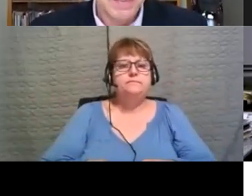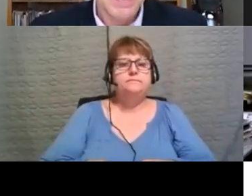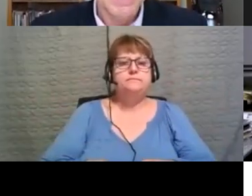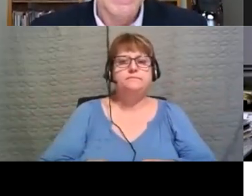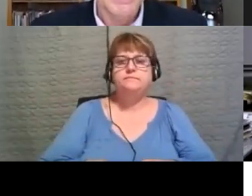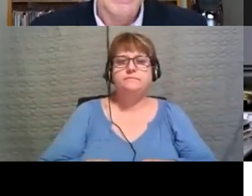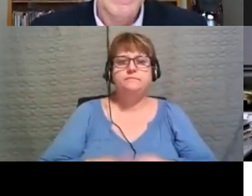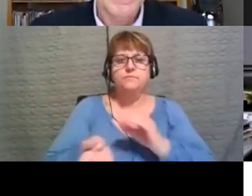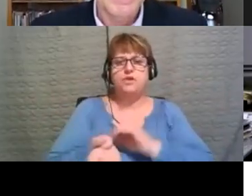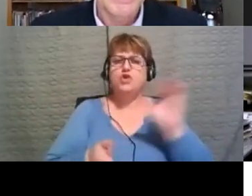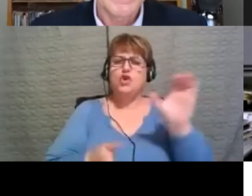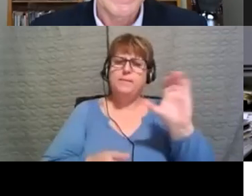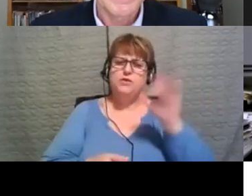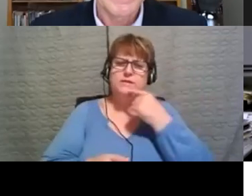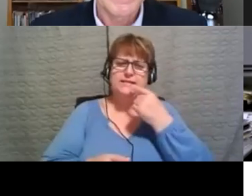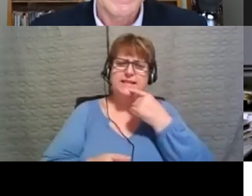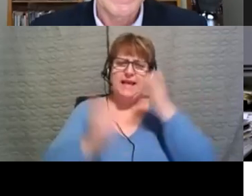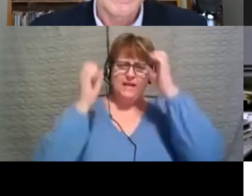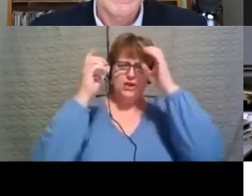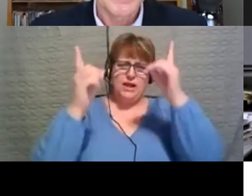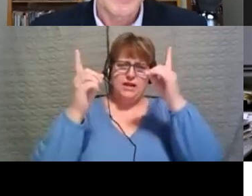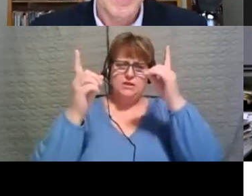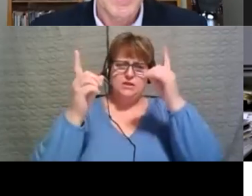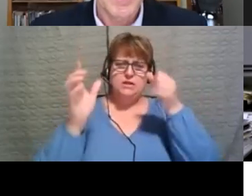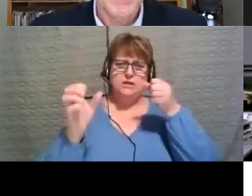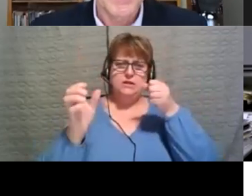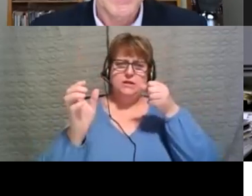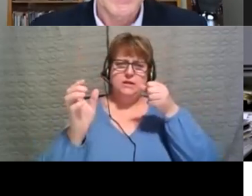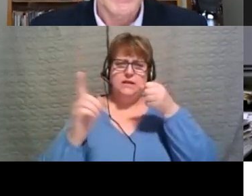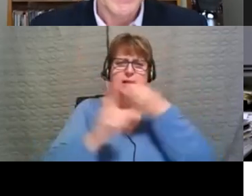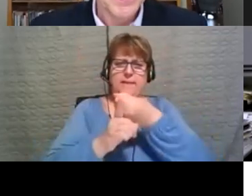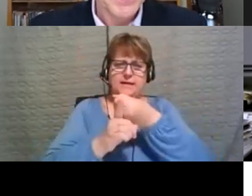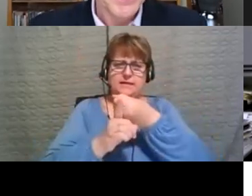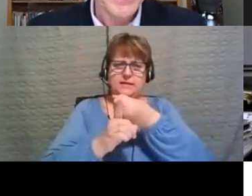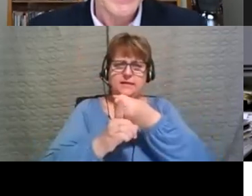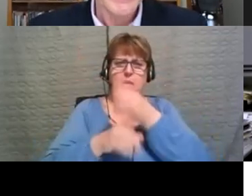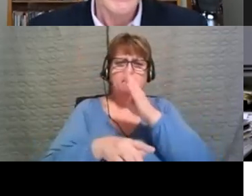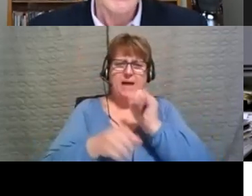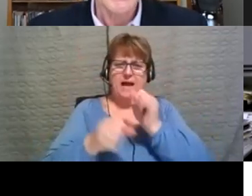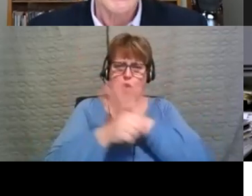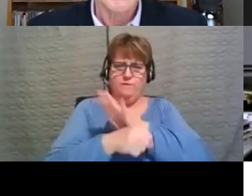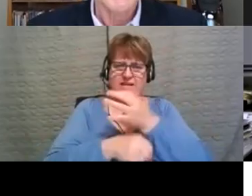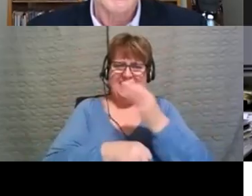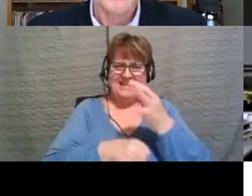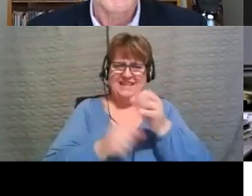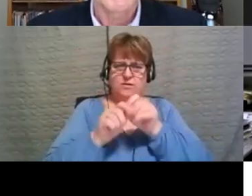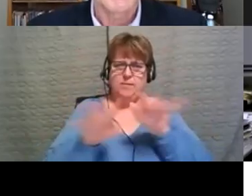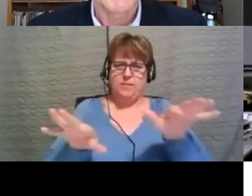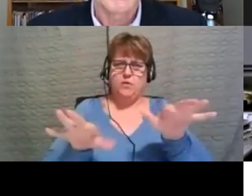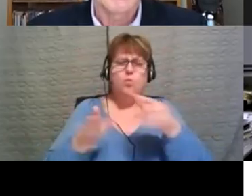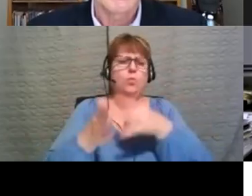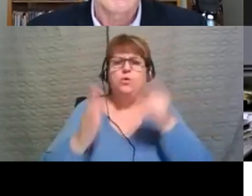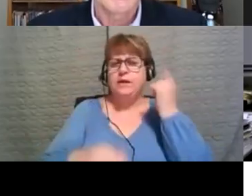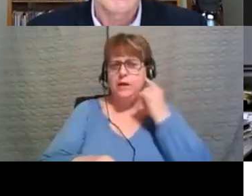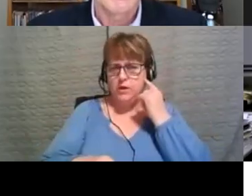Dr. Comninellis, you mentioned education being impacted around the globe due to COVID-19. What are you hearing